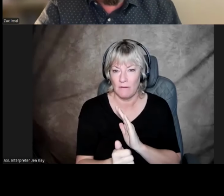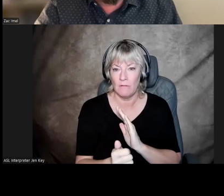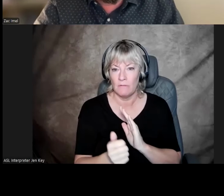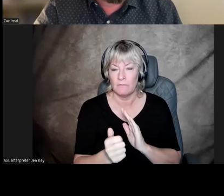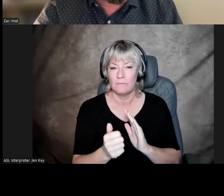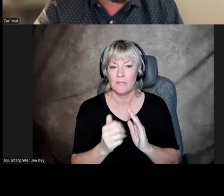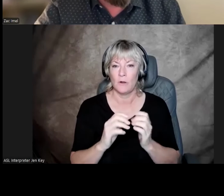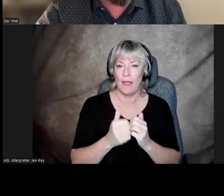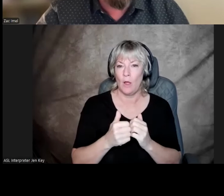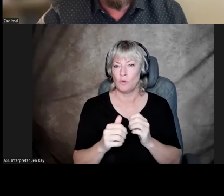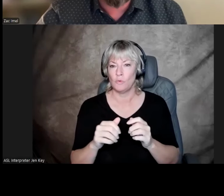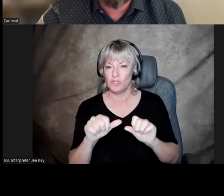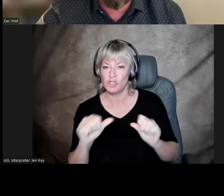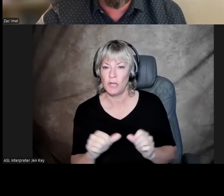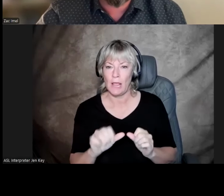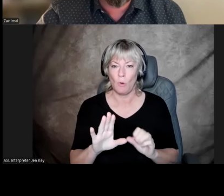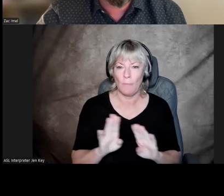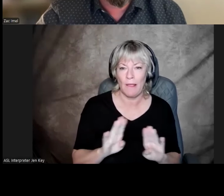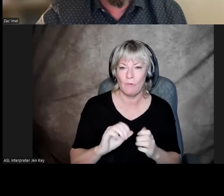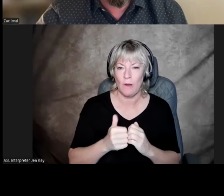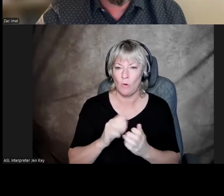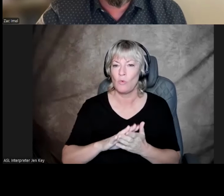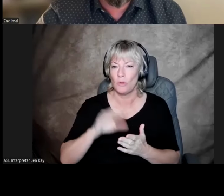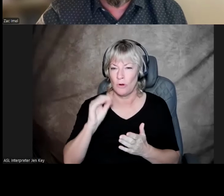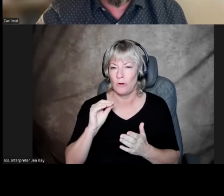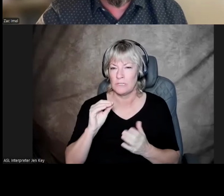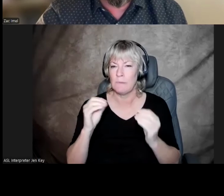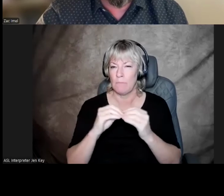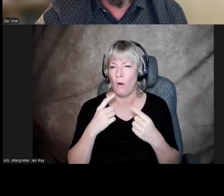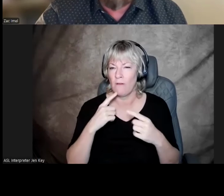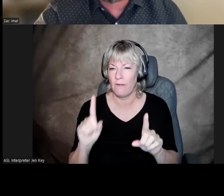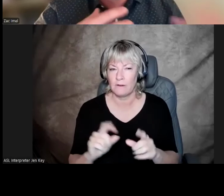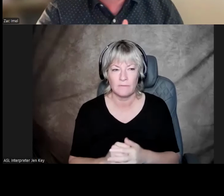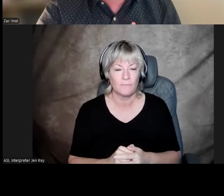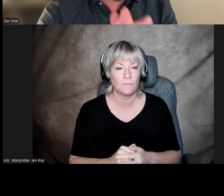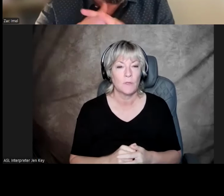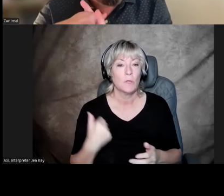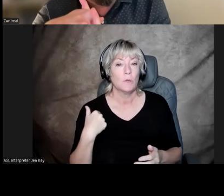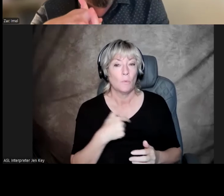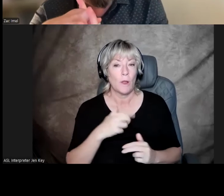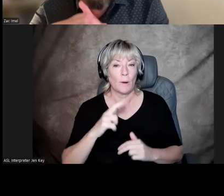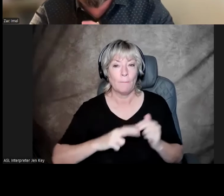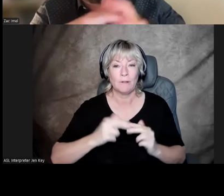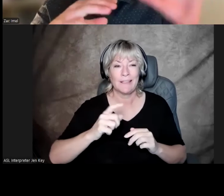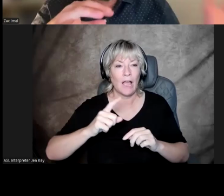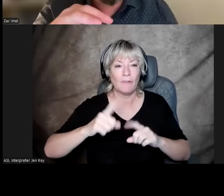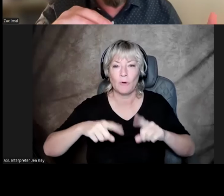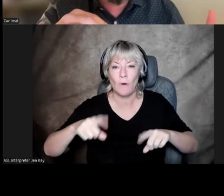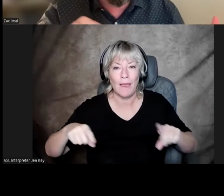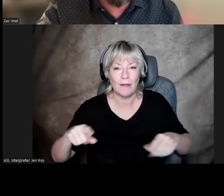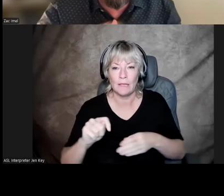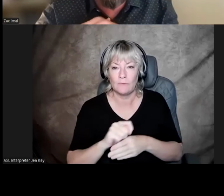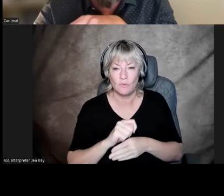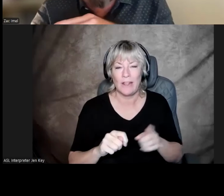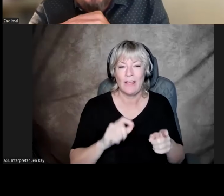shape behavior and help people learn how to be more effective. And so we are building a variety of these different trainings. That one's focused on